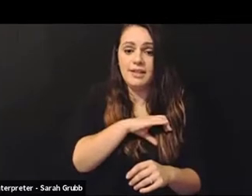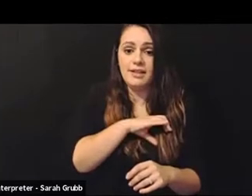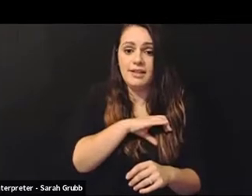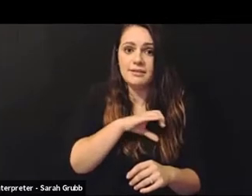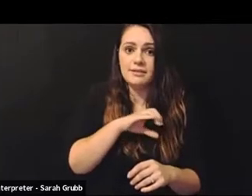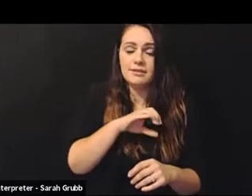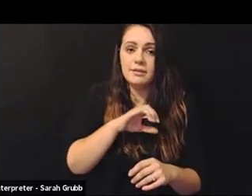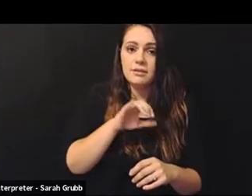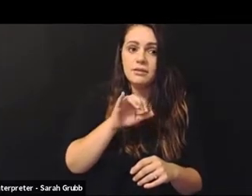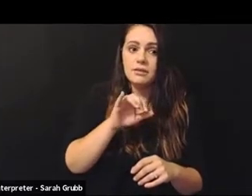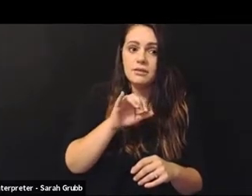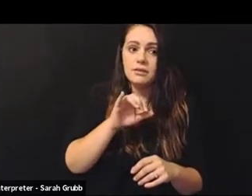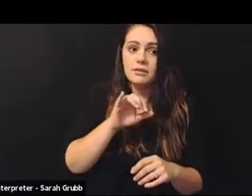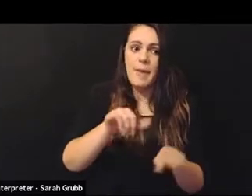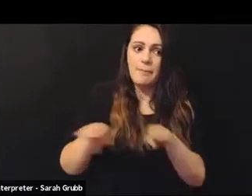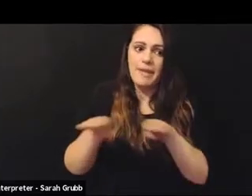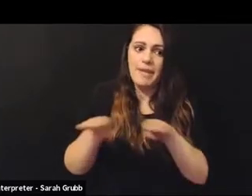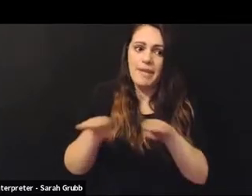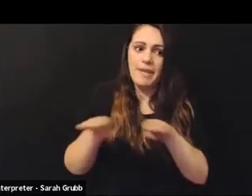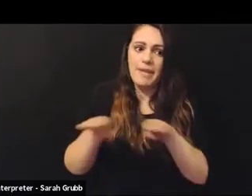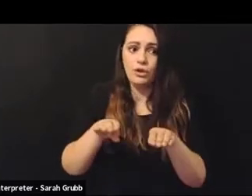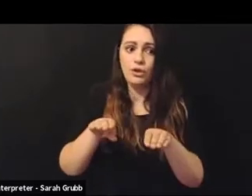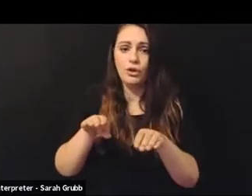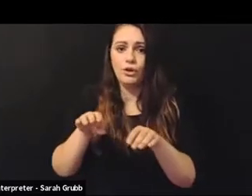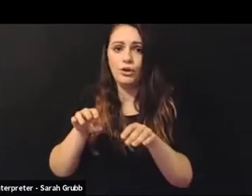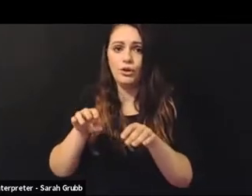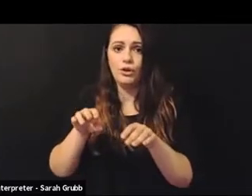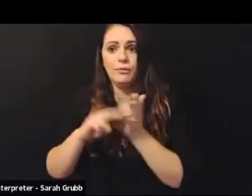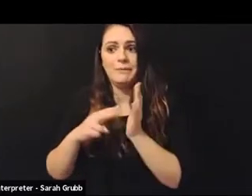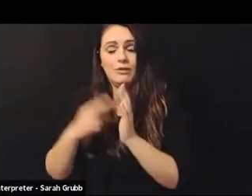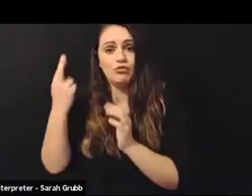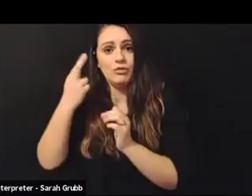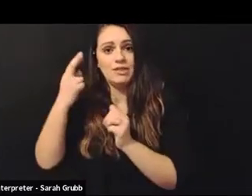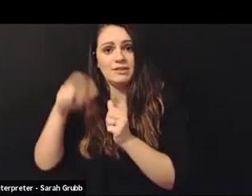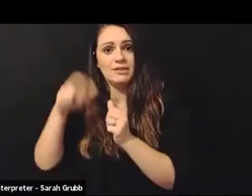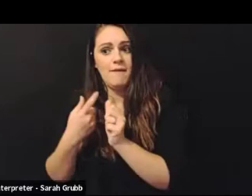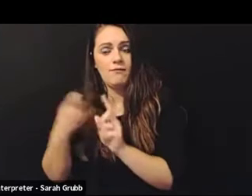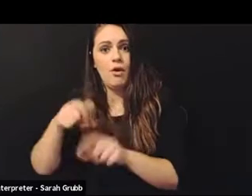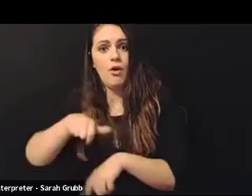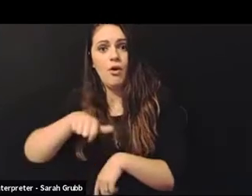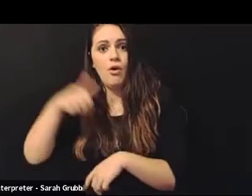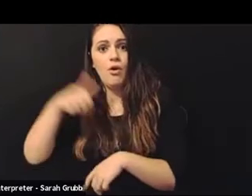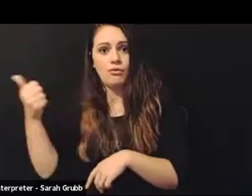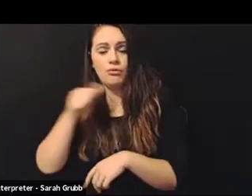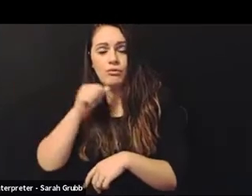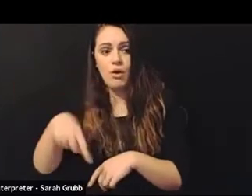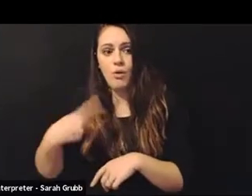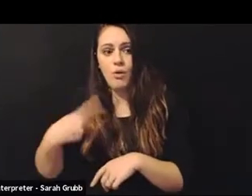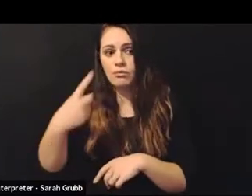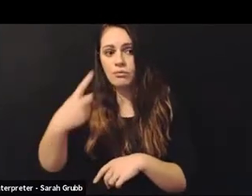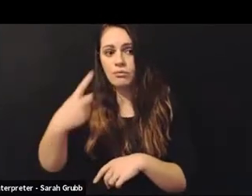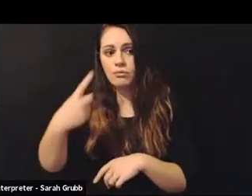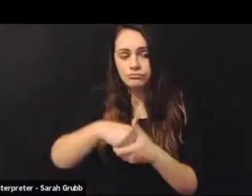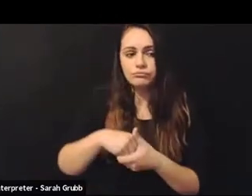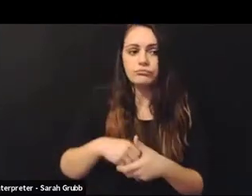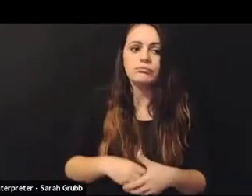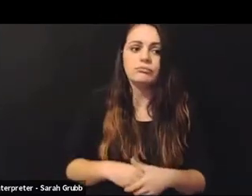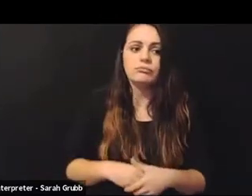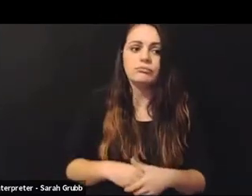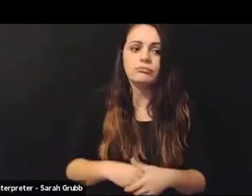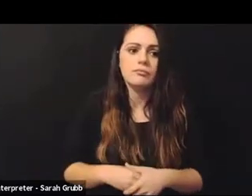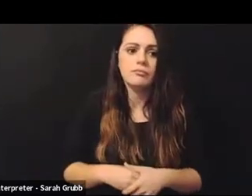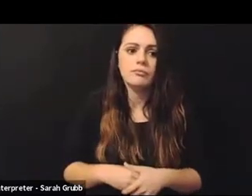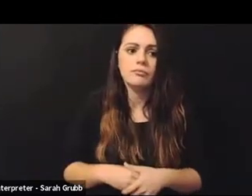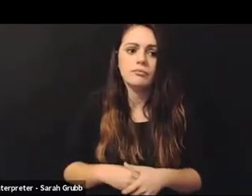issues. Did the person that was doing the assessment of the person know deafblindness and